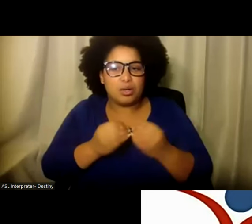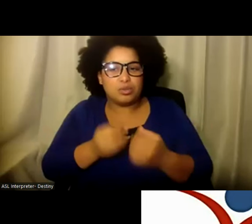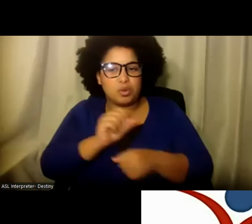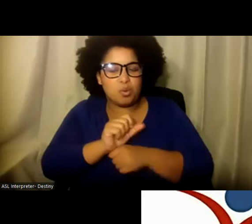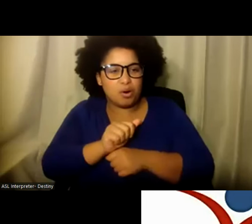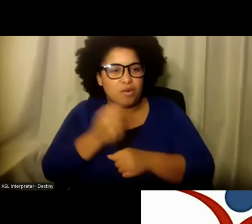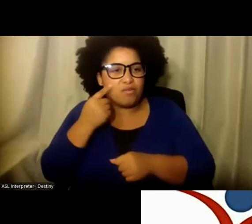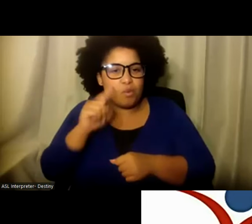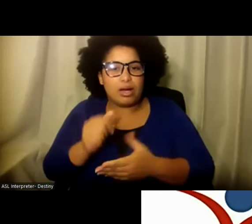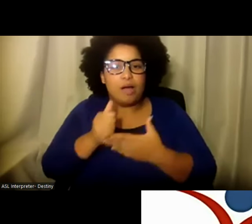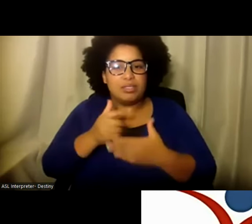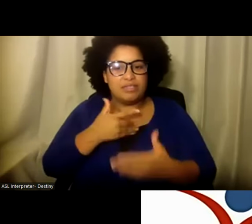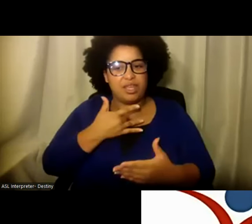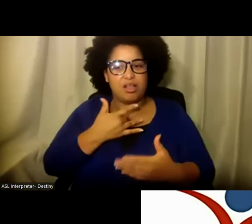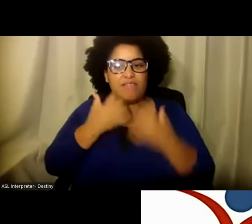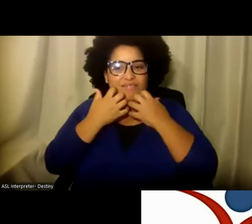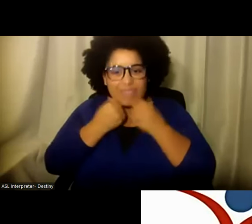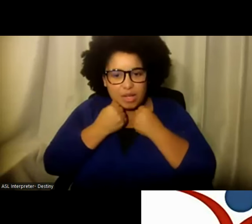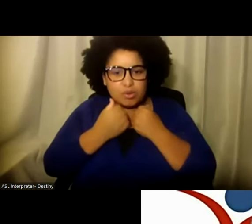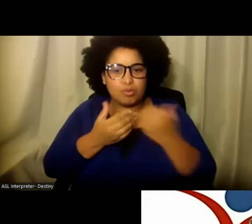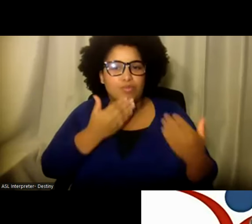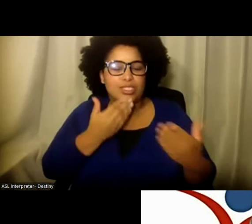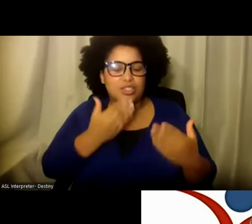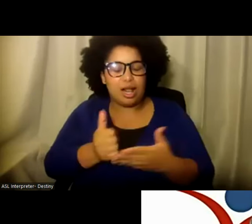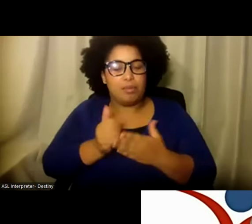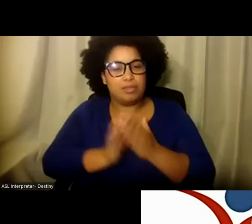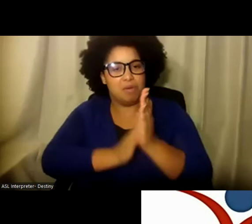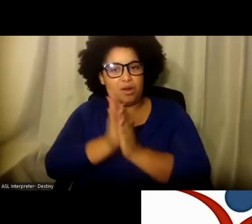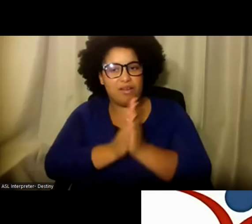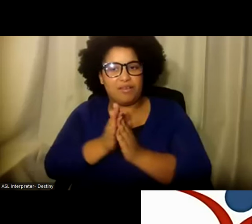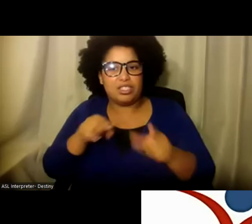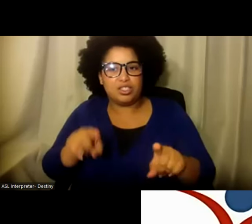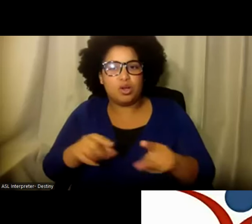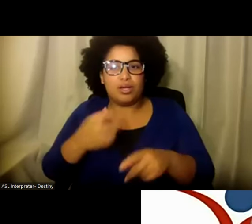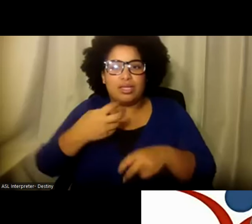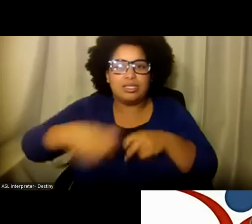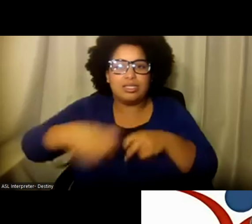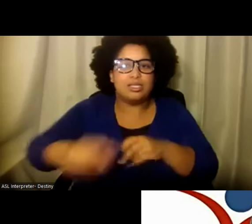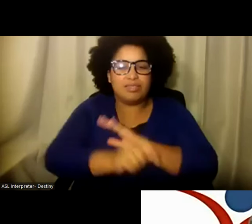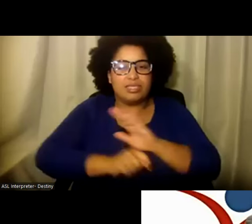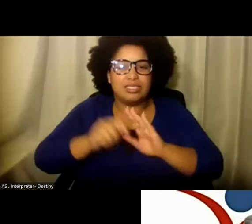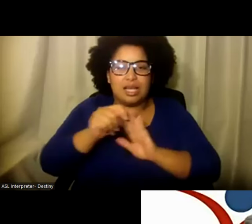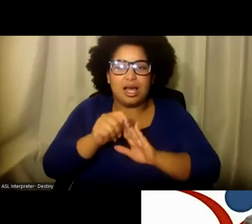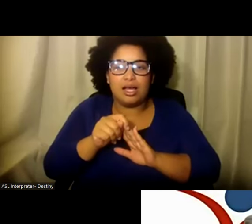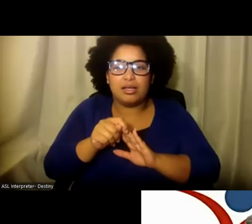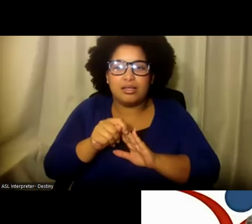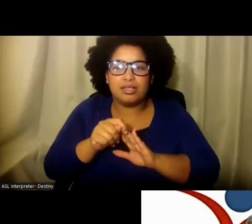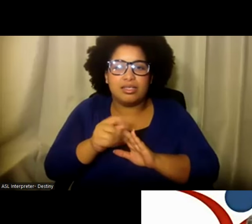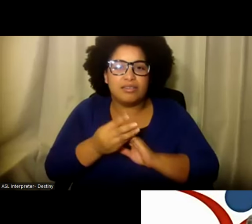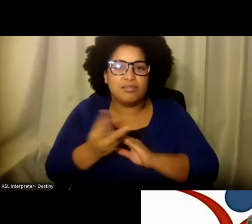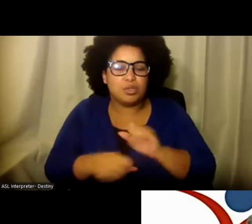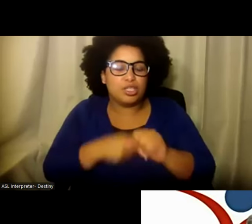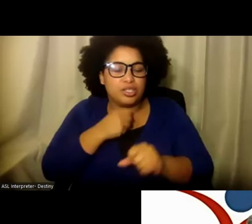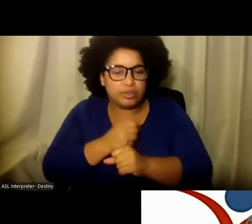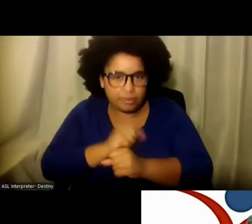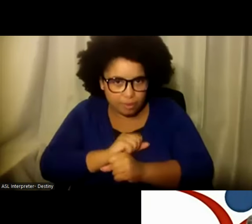we are valued and appreciated and keep us motivated even during the toughest of times. For example, you know, a couple of years of pandemic, shall